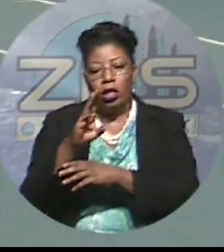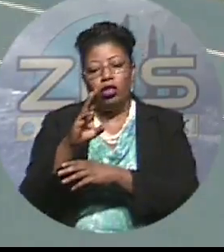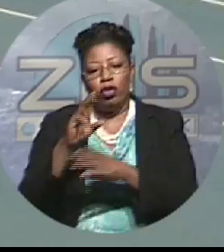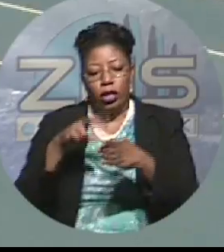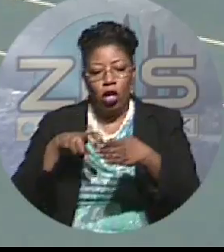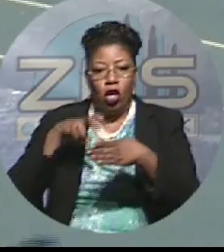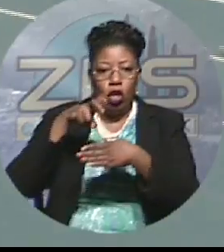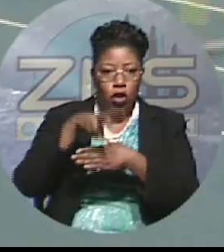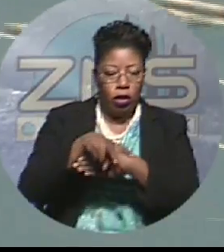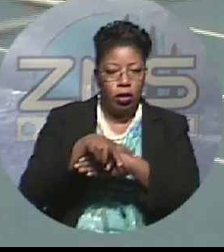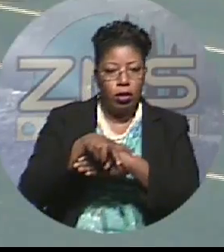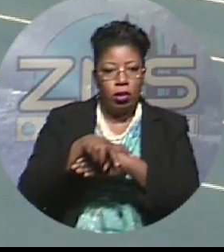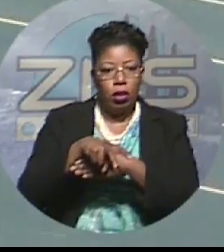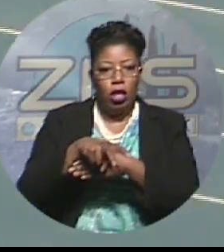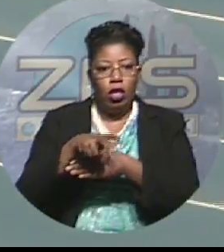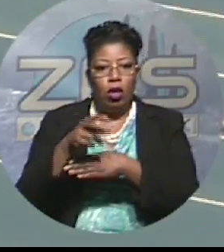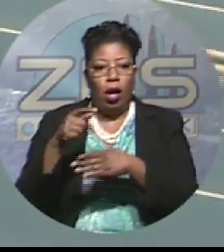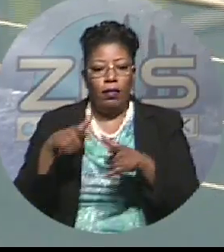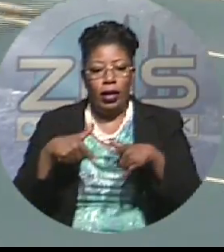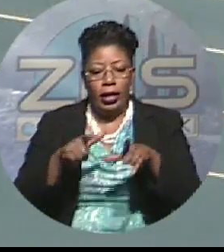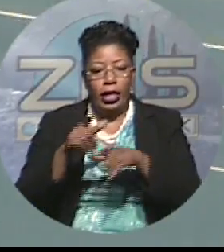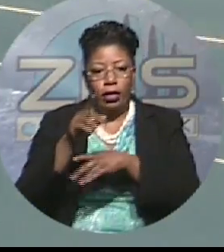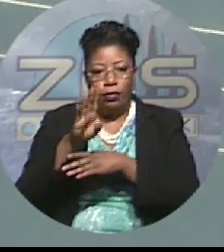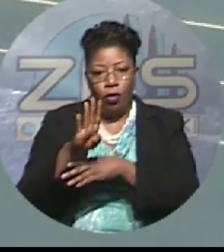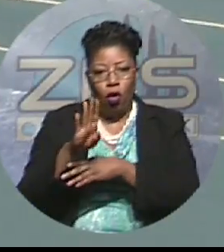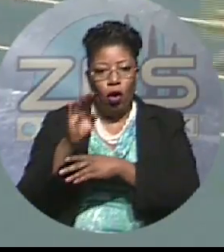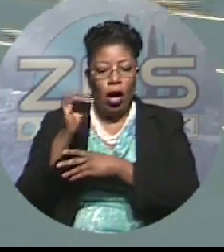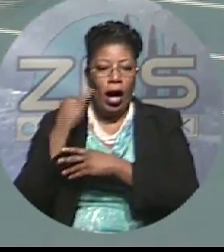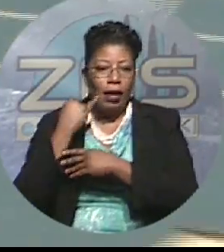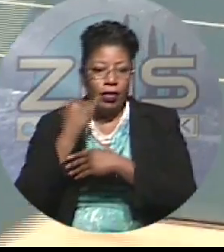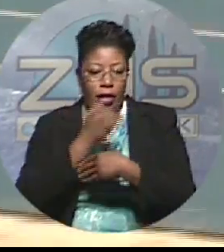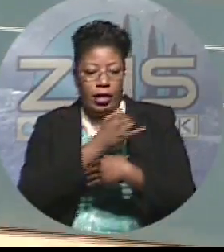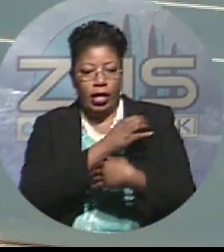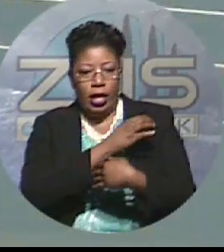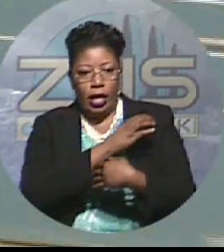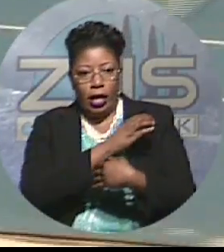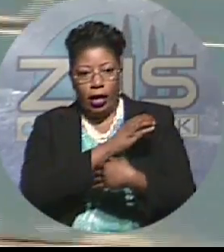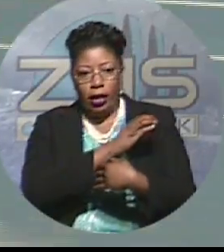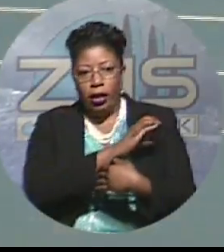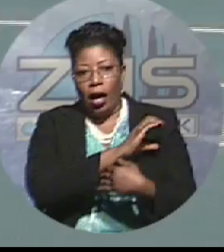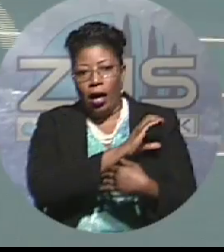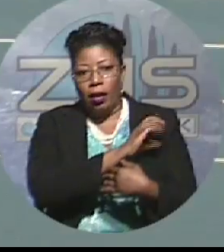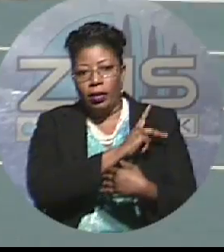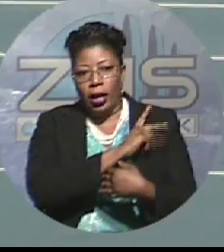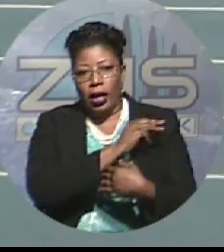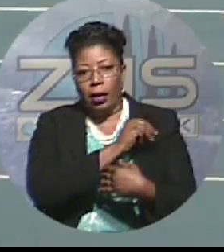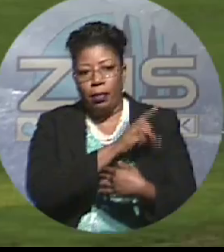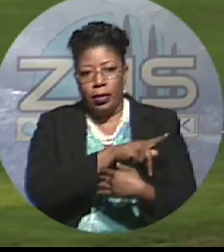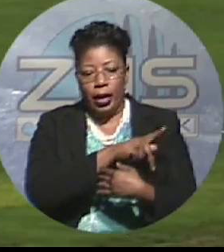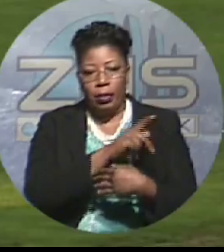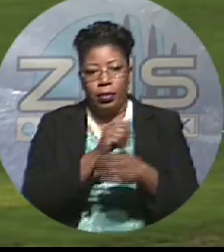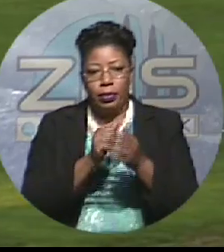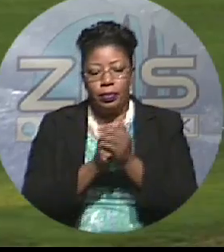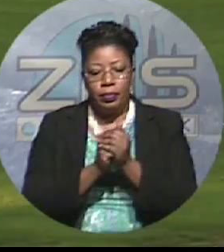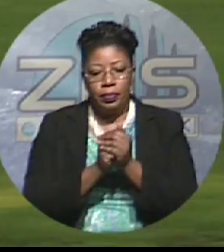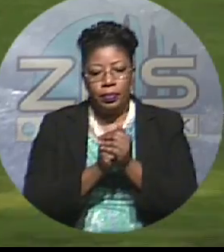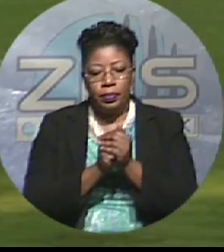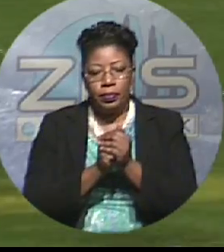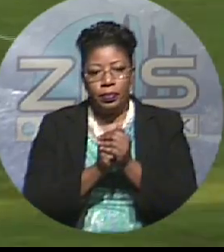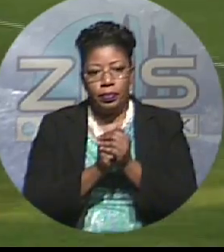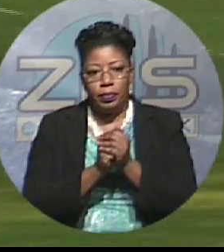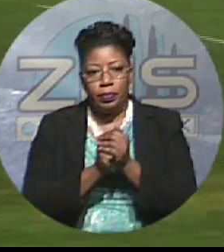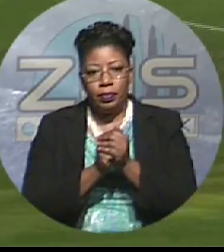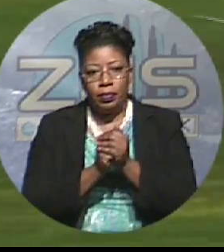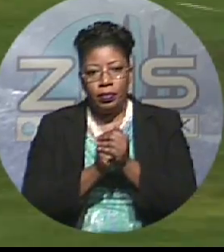hurdles. Watch out for lane 4. Ivany Kemp winning in 13.58 seconds. An entire